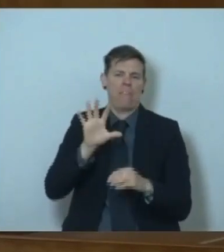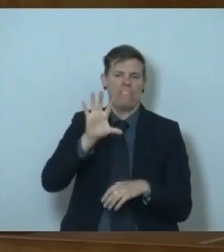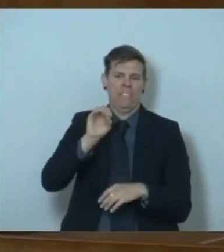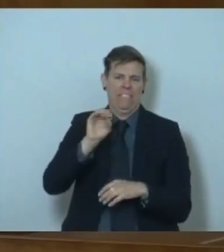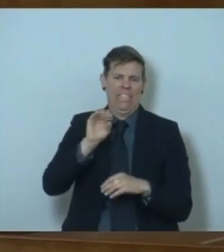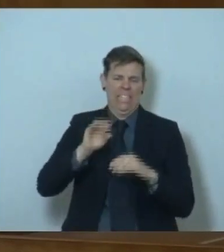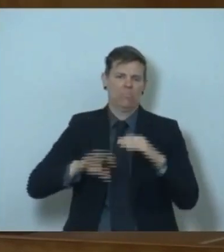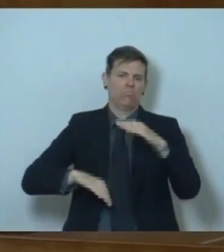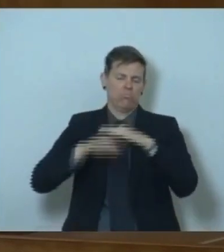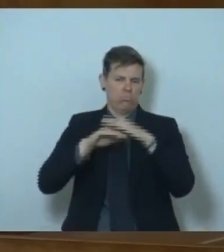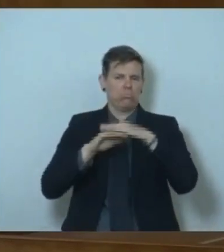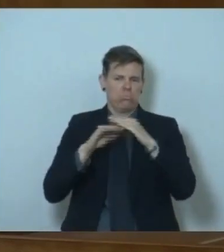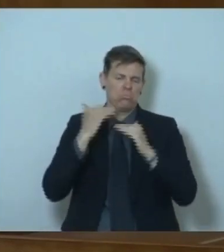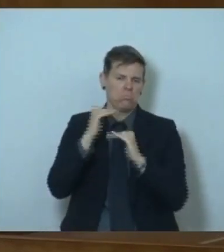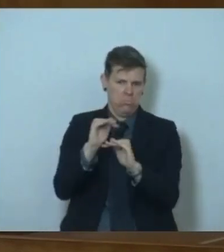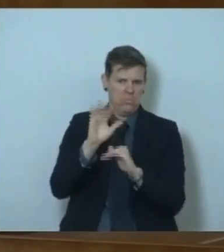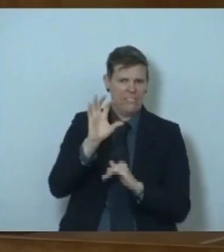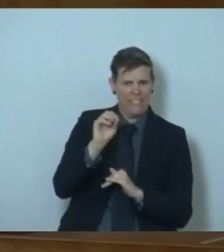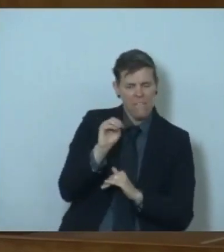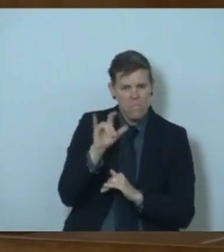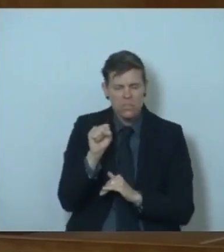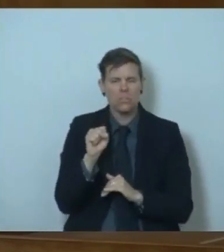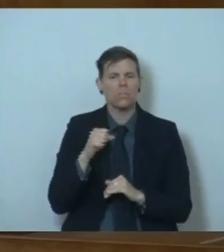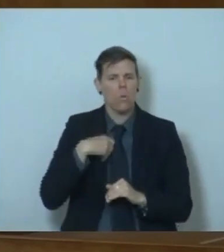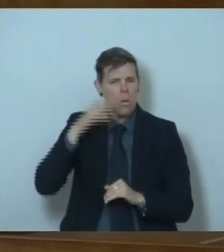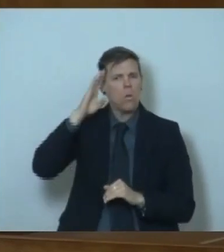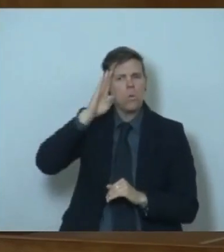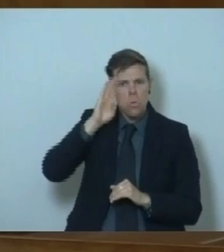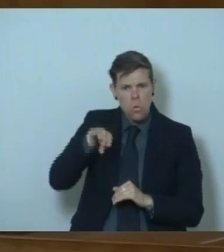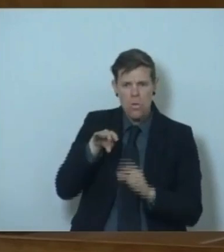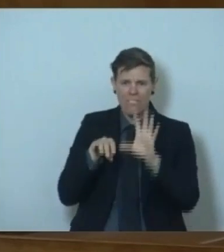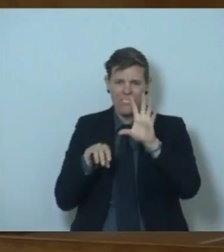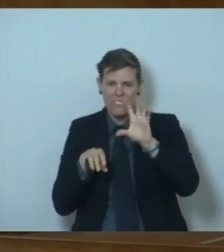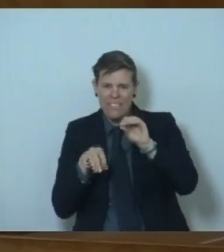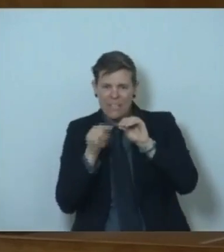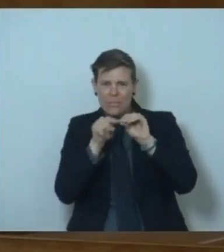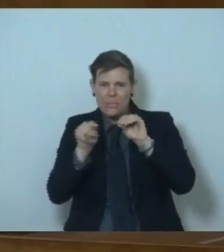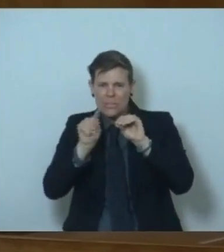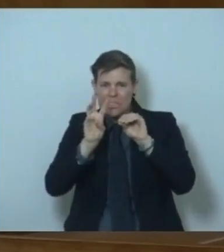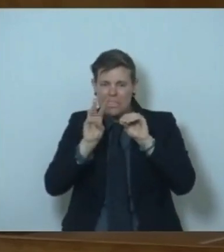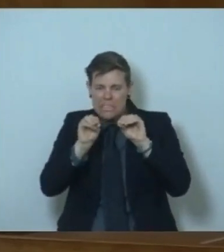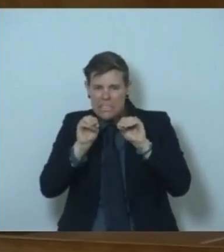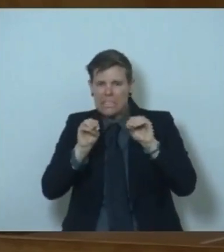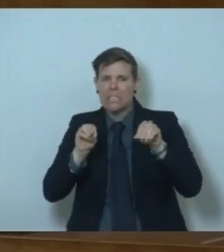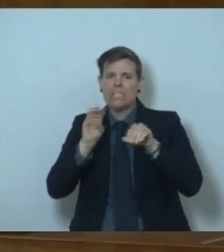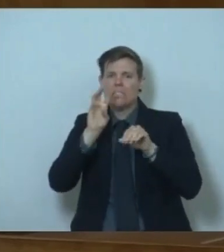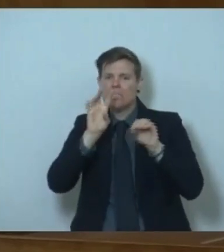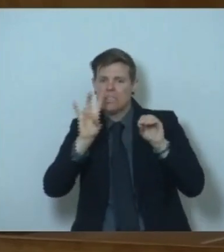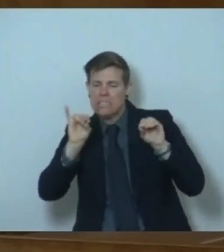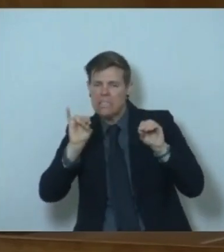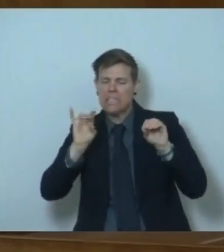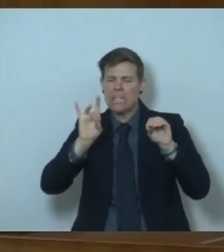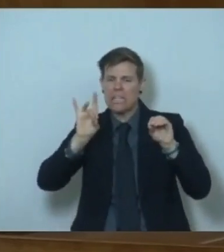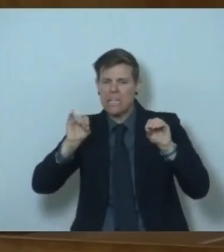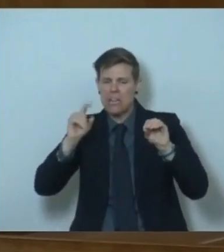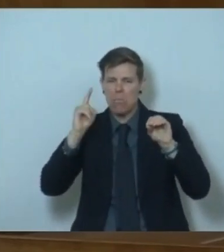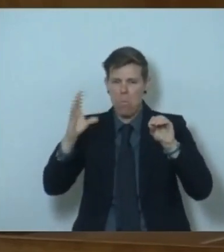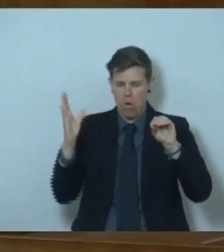50, 60, 70, 80, 90, 100 miles to see where the best cutoff was. We were using median travel, and that